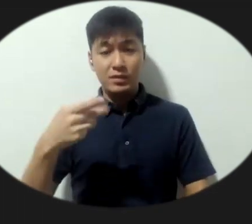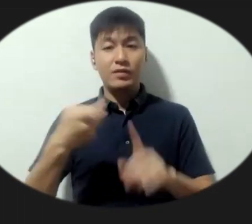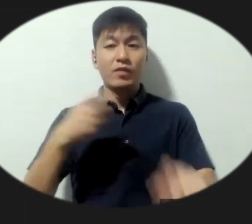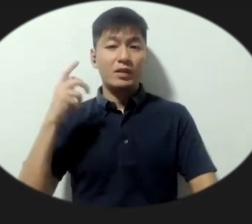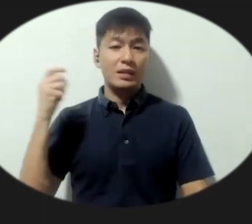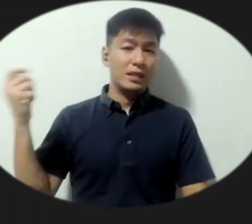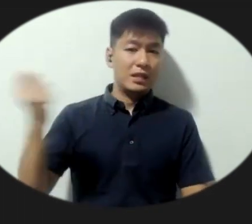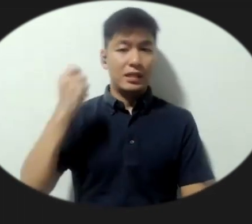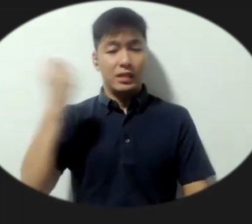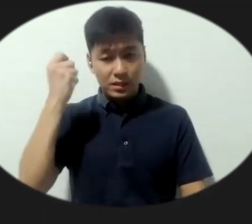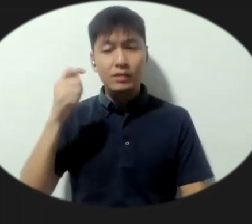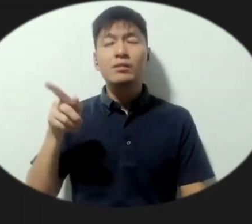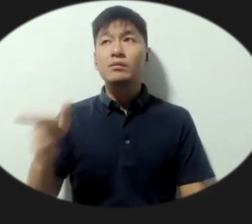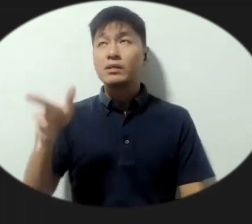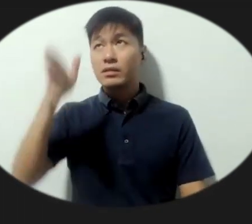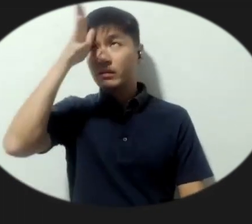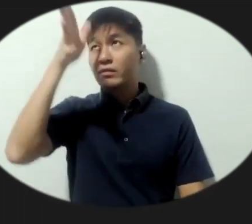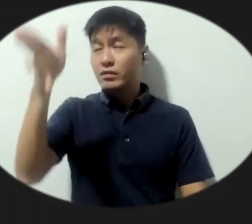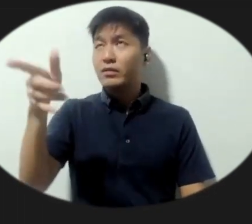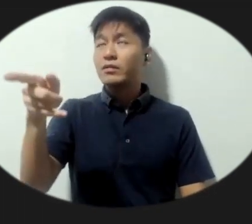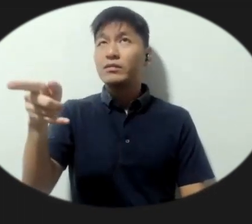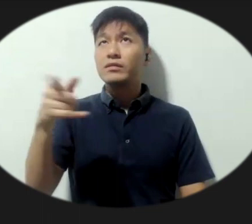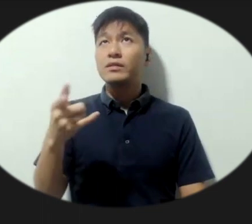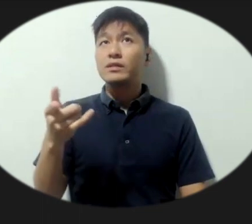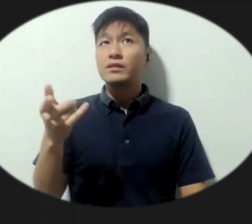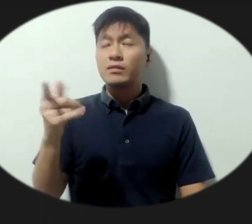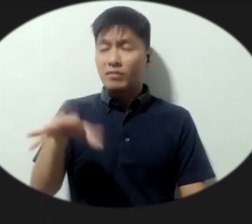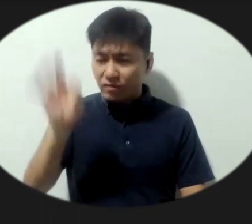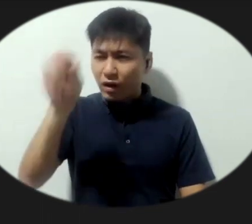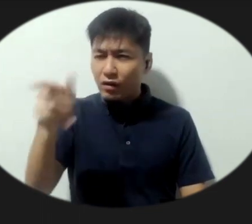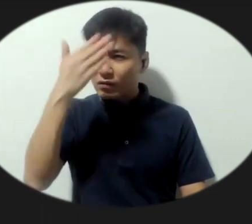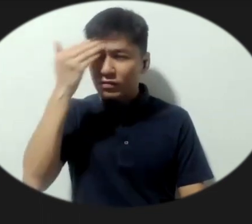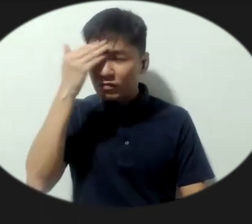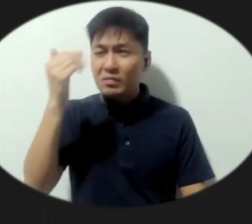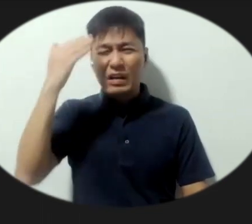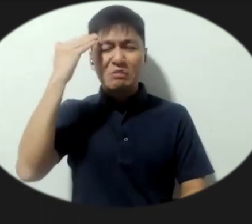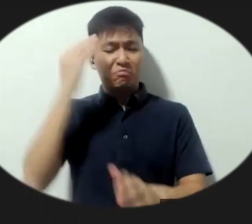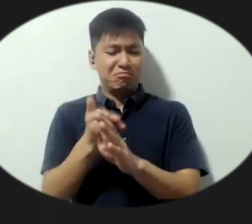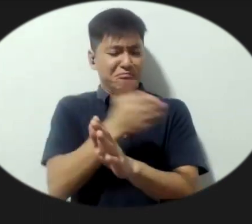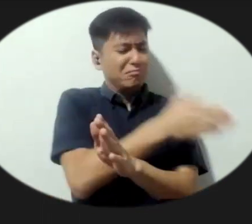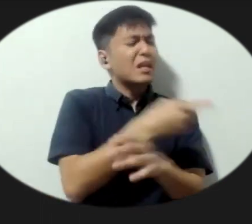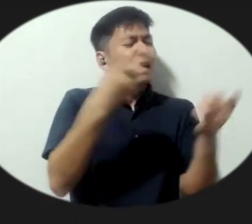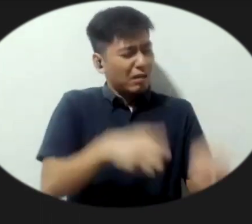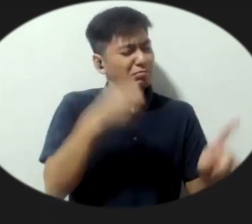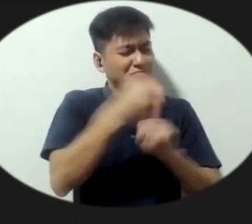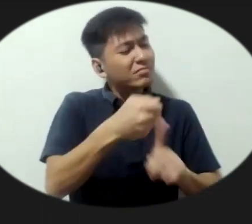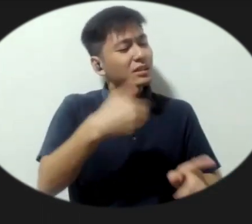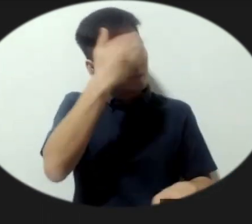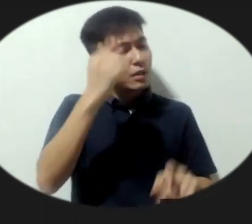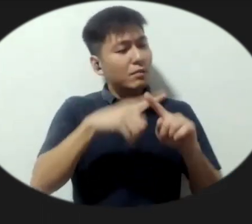So my dad started showing dementia symptoms. Of course, we know they may have started much earlier when I was